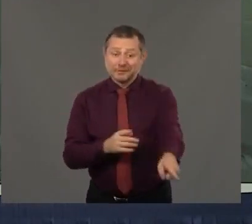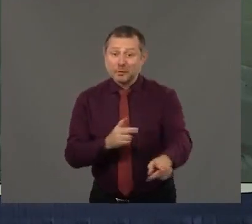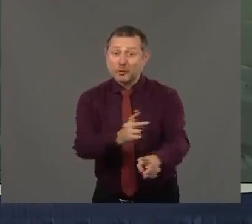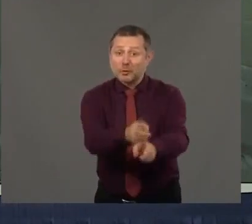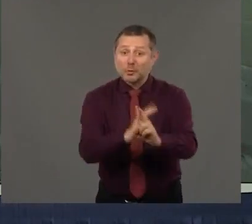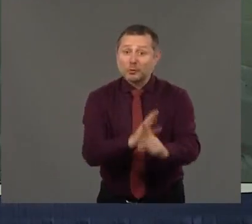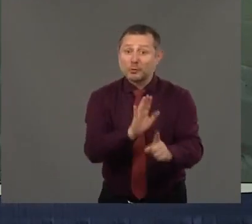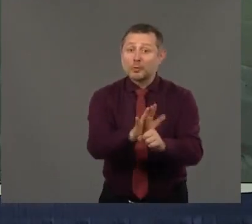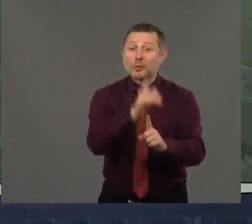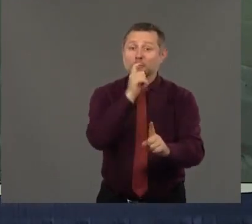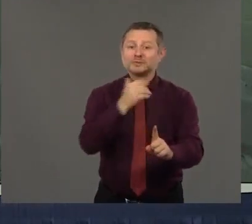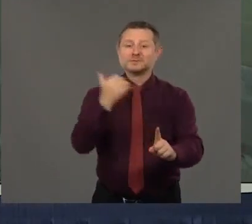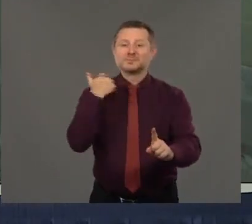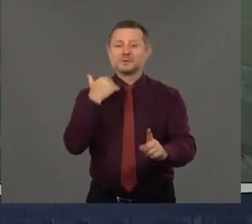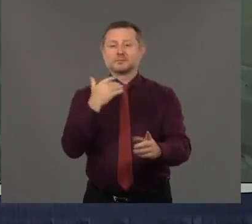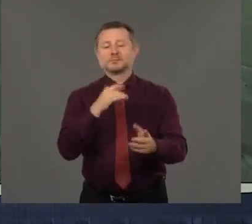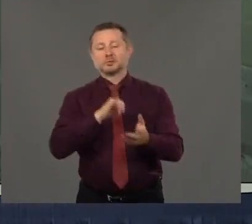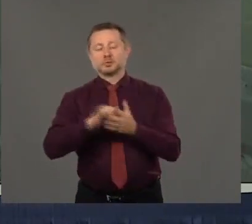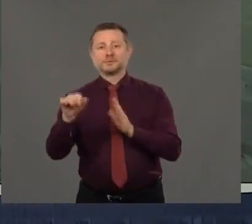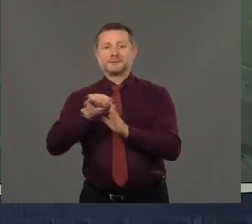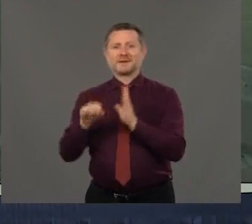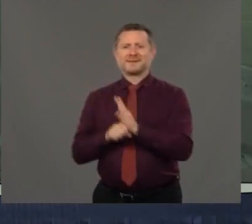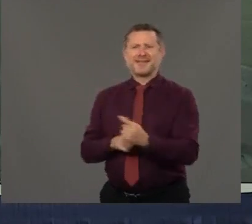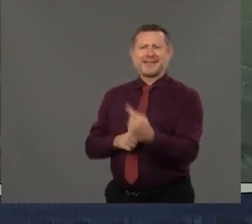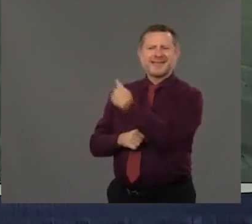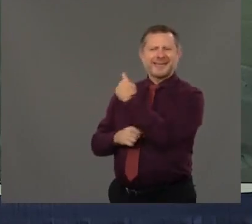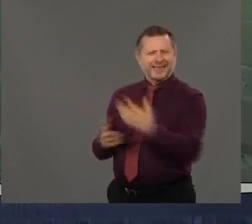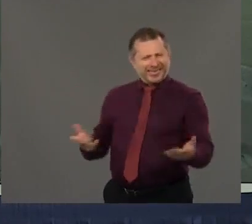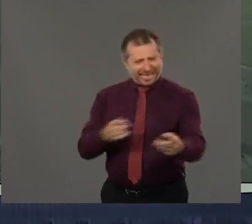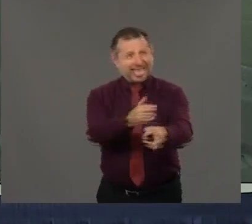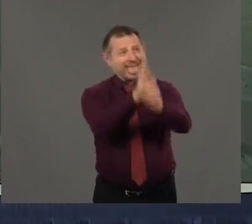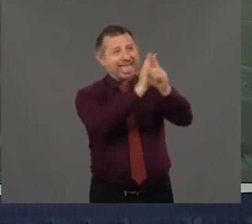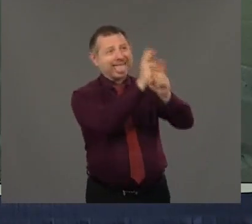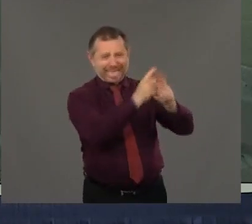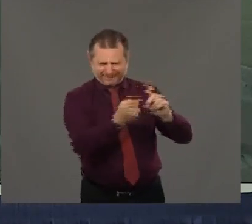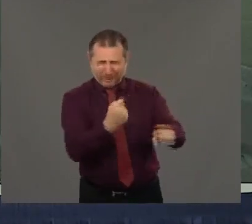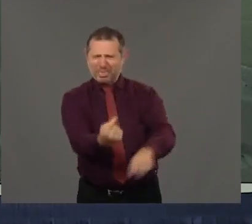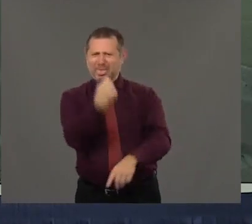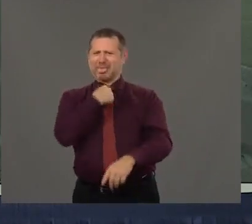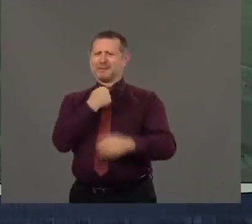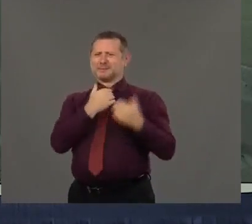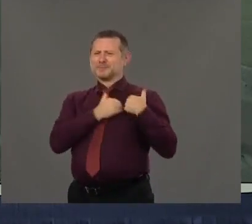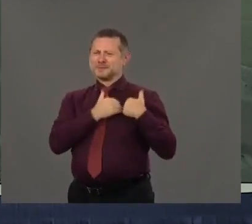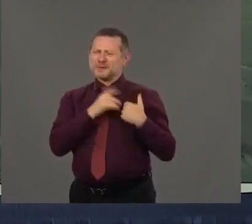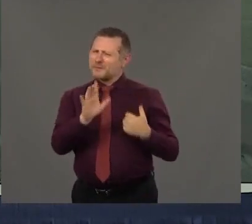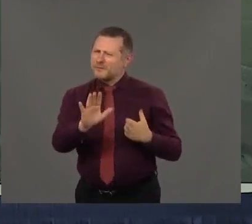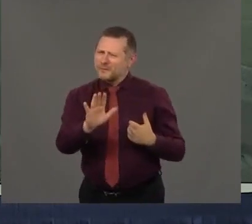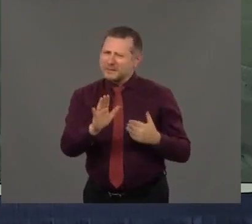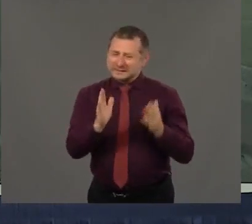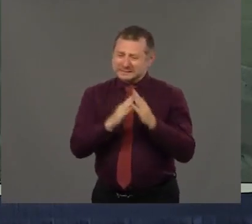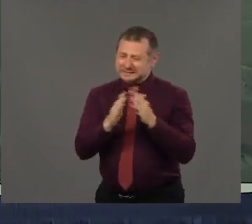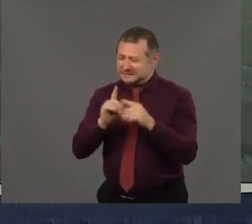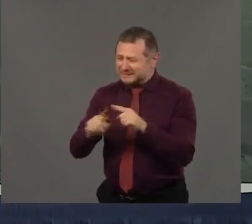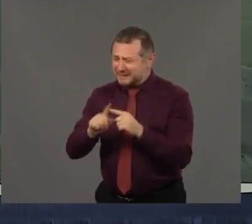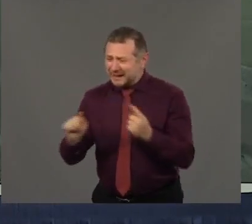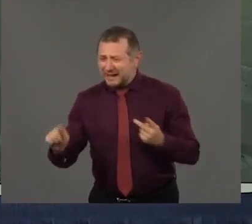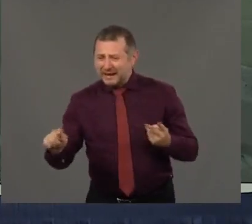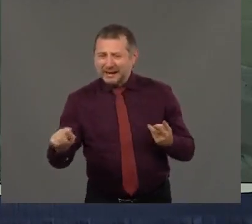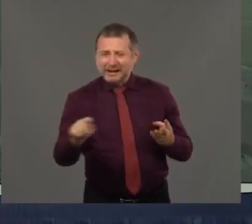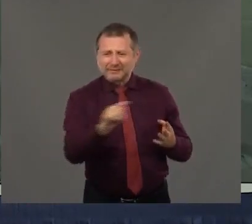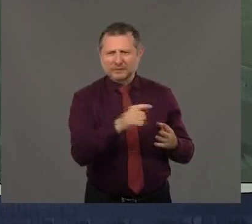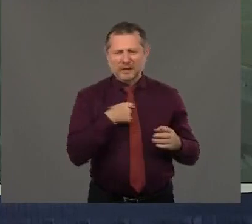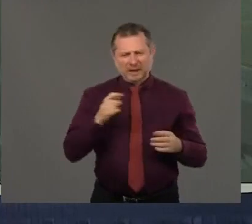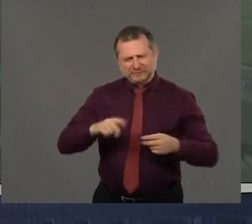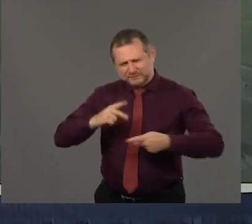state responsibility ultimately if it goes bad. What all these localities have to figure out, and what we're trying to figure out is, I